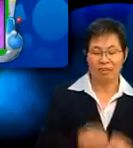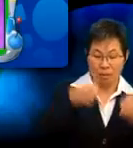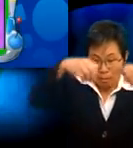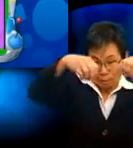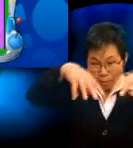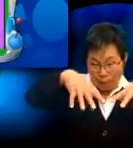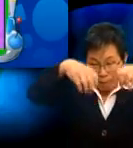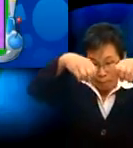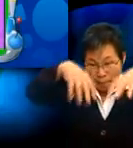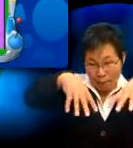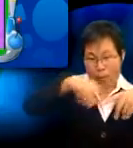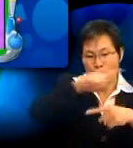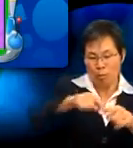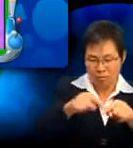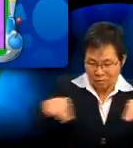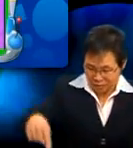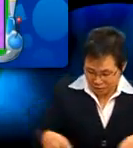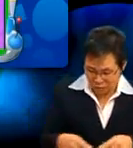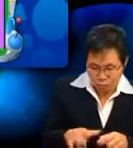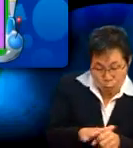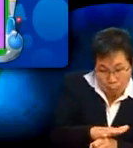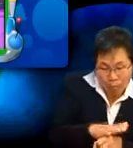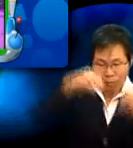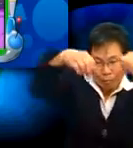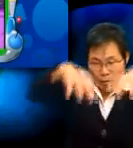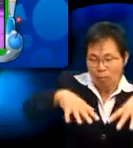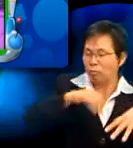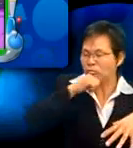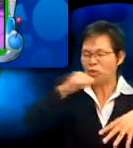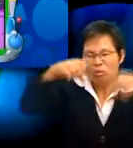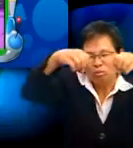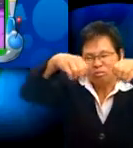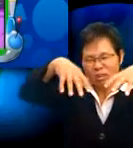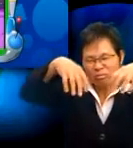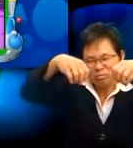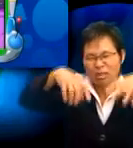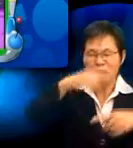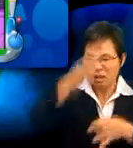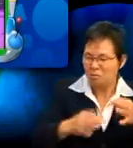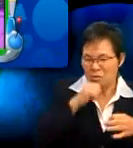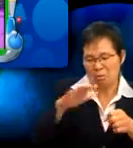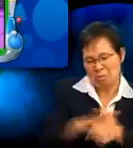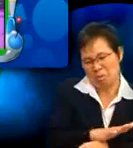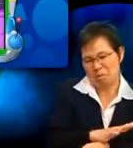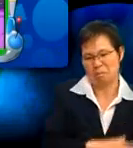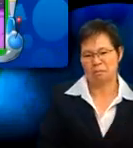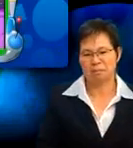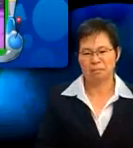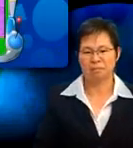A bulb will light up when a circuit is complete. It will not light up if a circuit is not